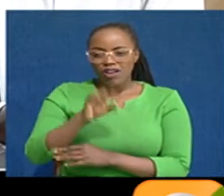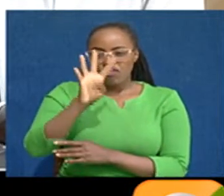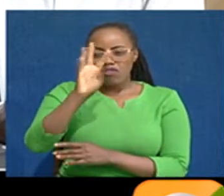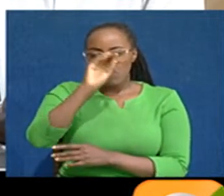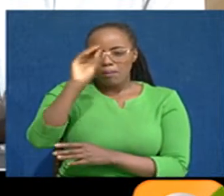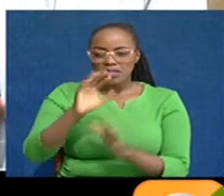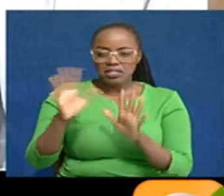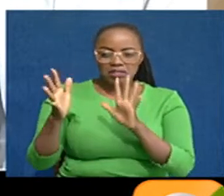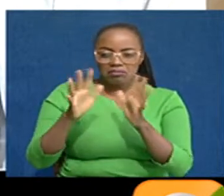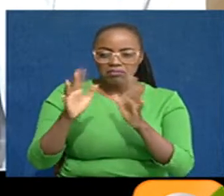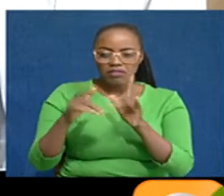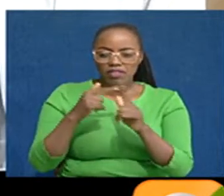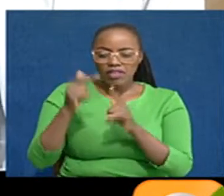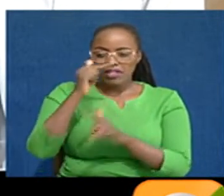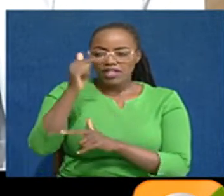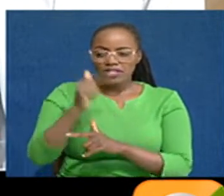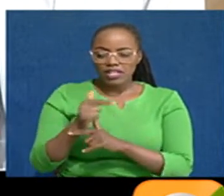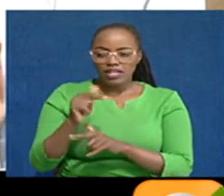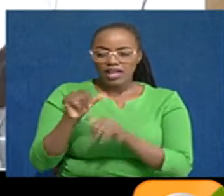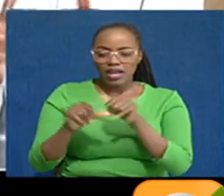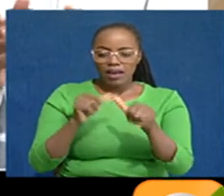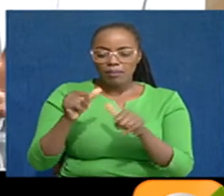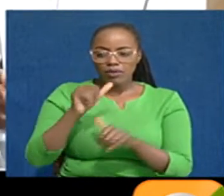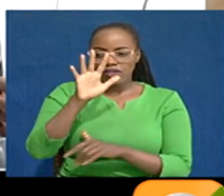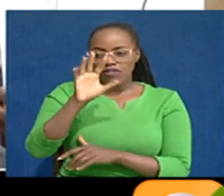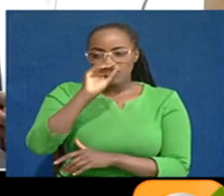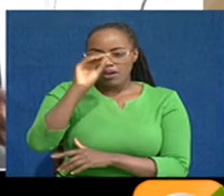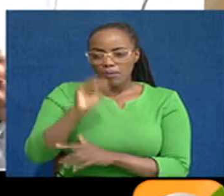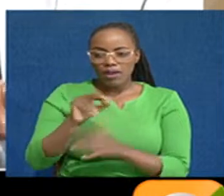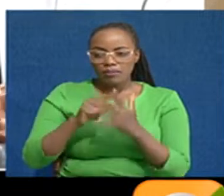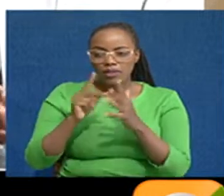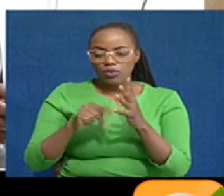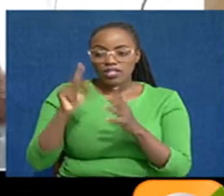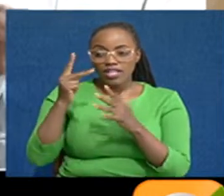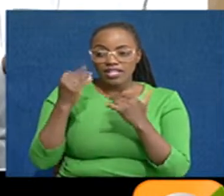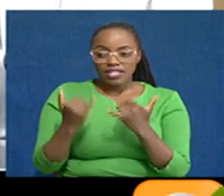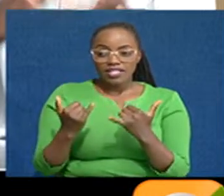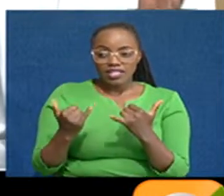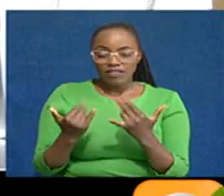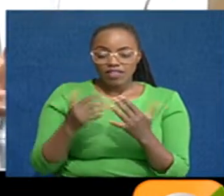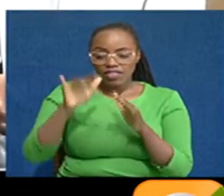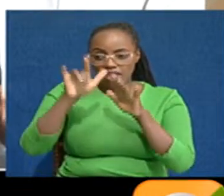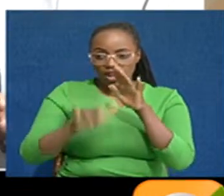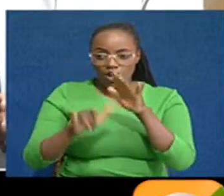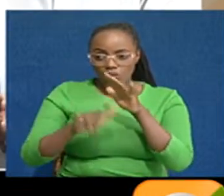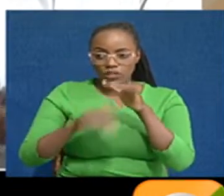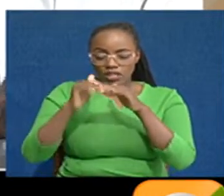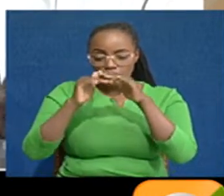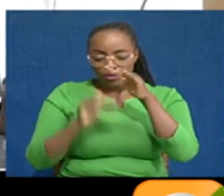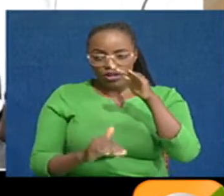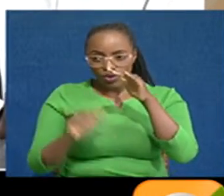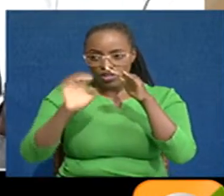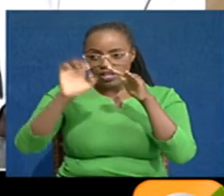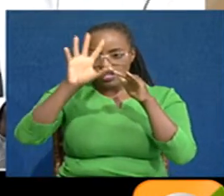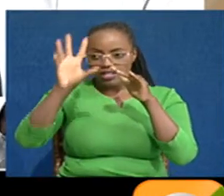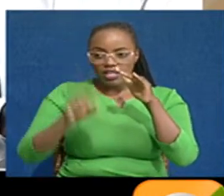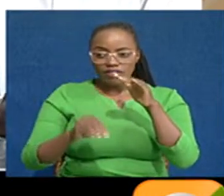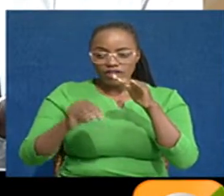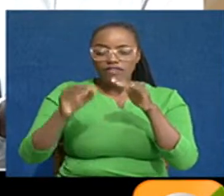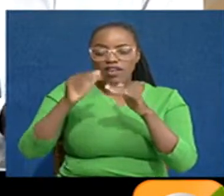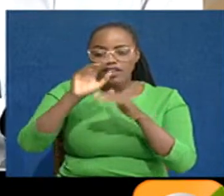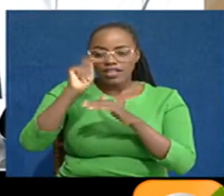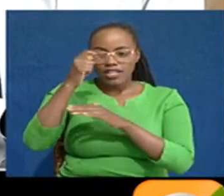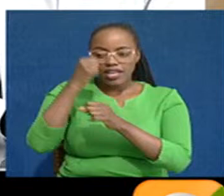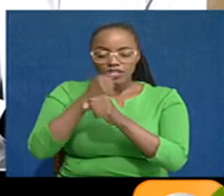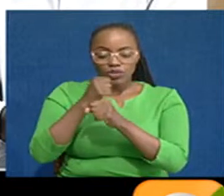4%, and Tanzania is at about 5%. So Kenya's right now is the lowest even within East Africa. What is it that Kenya is chasing?